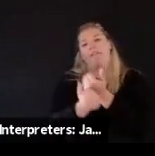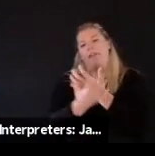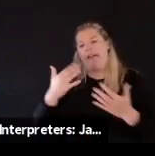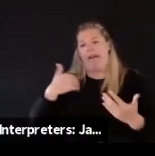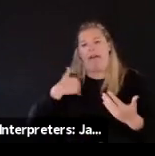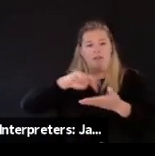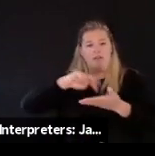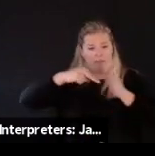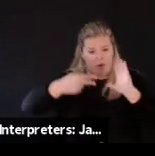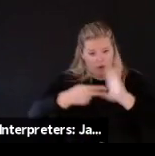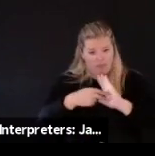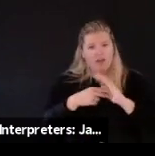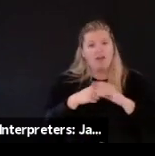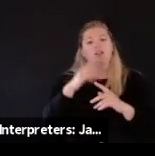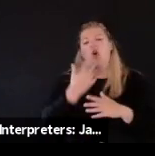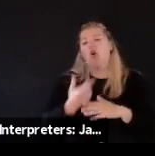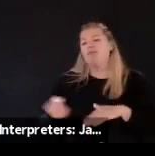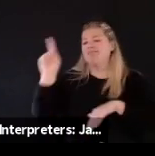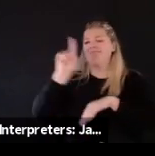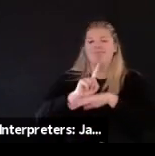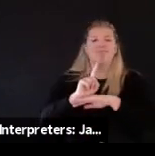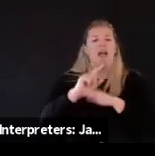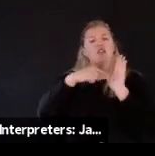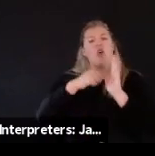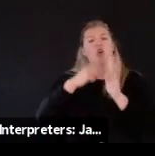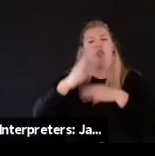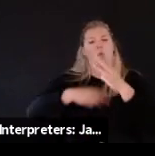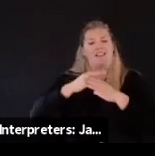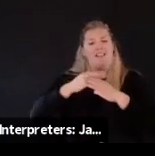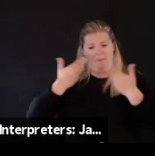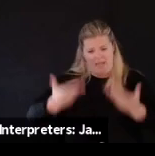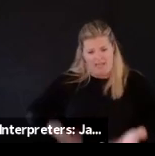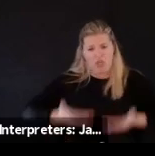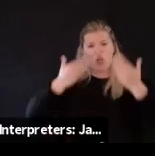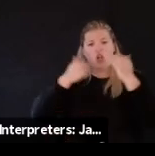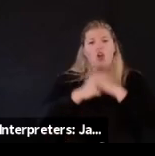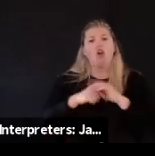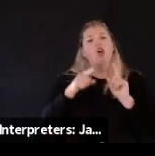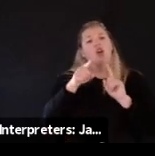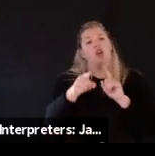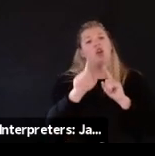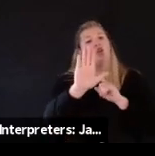in fear. So stand tall and show the world that you hear. Your changes